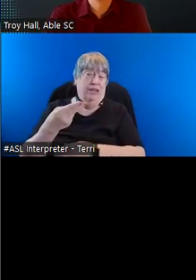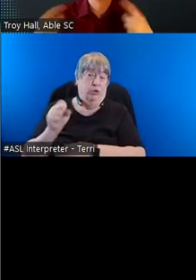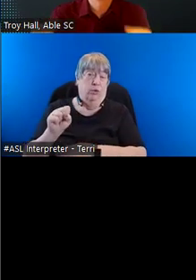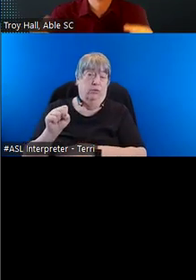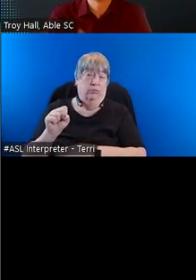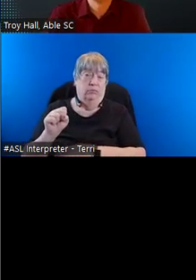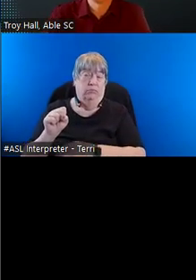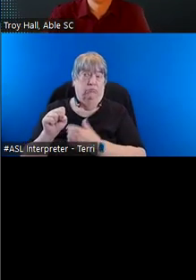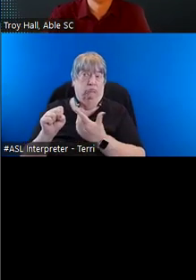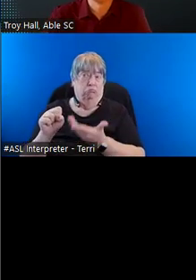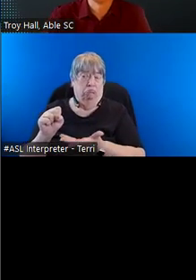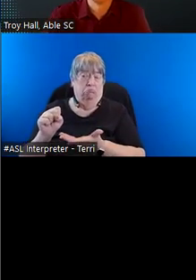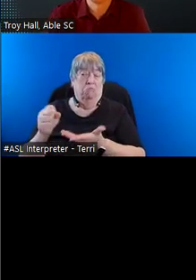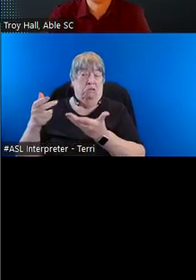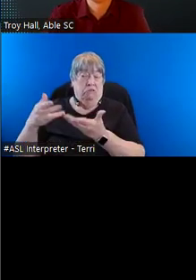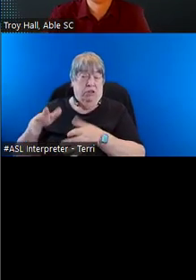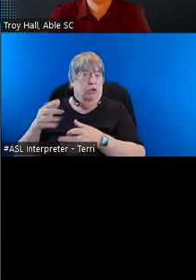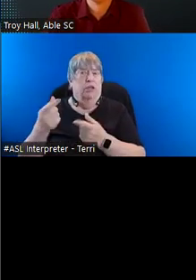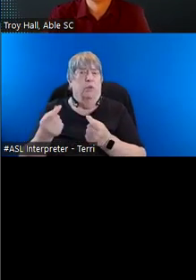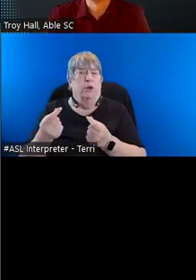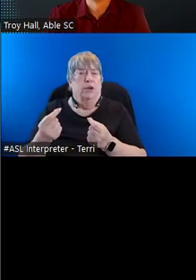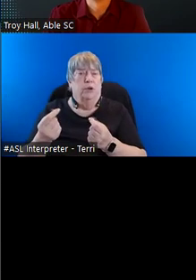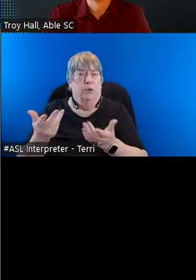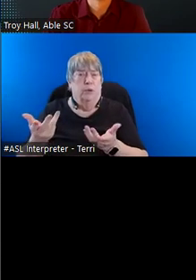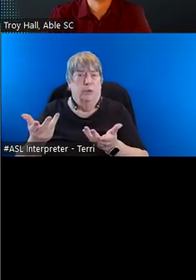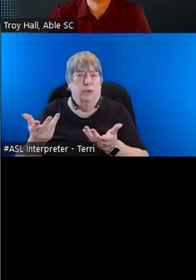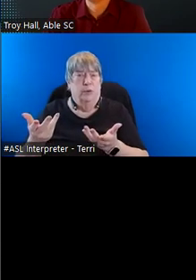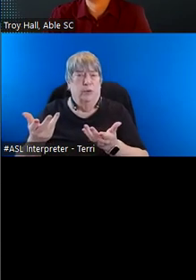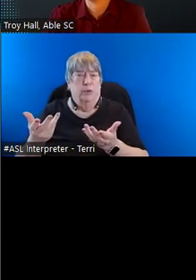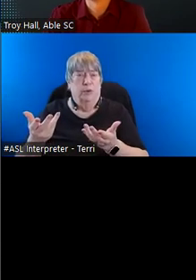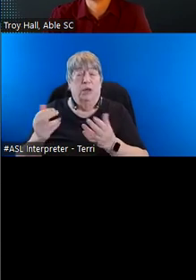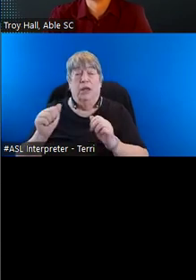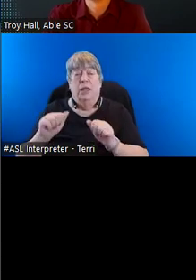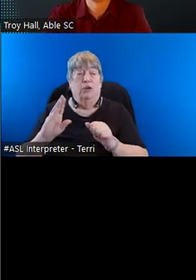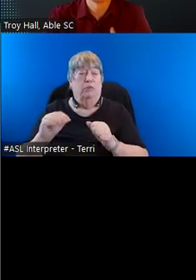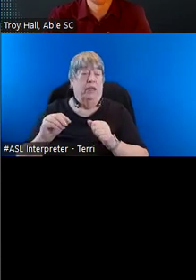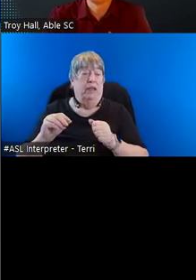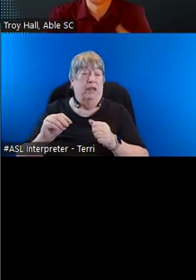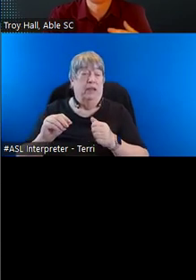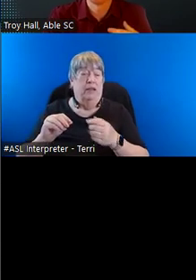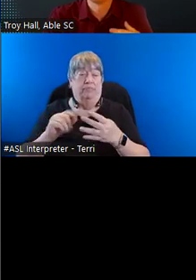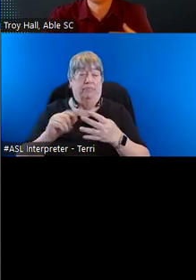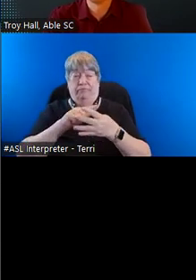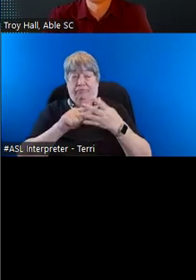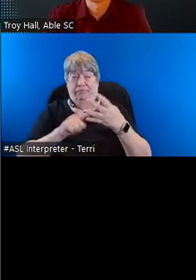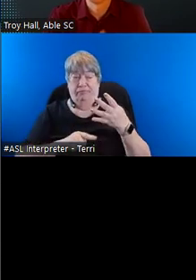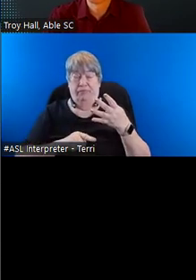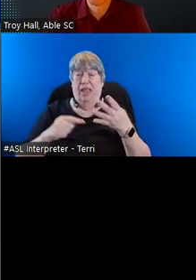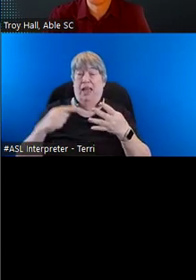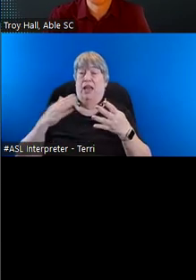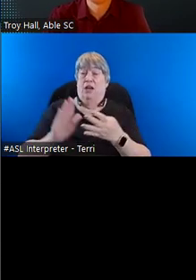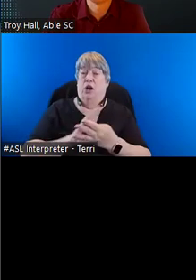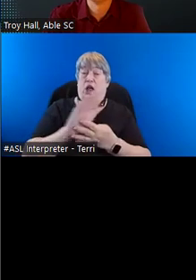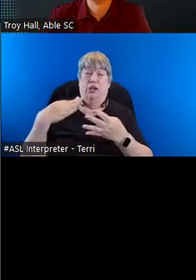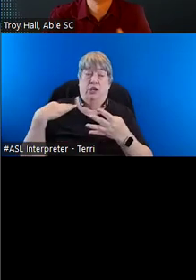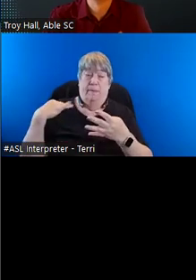do post-secondary education look like? This can be anywhere from filling out college applications, exploring